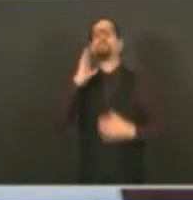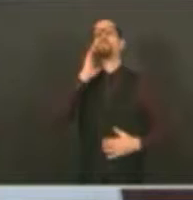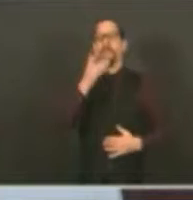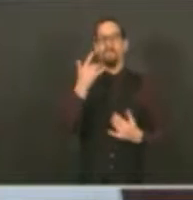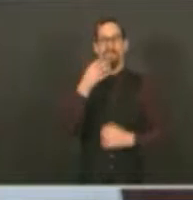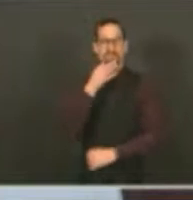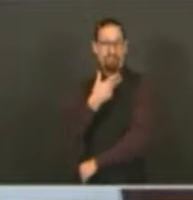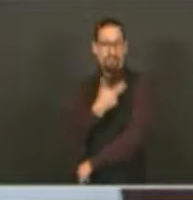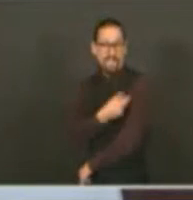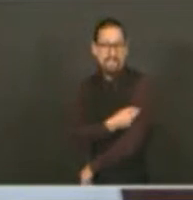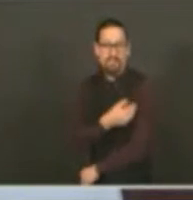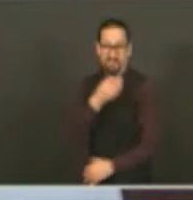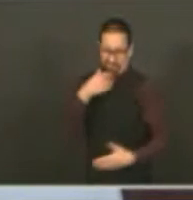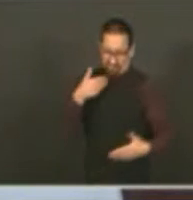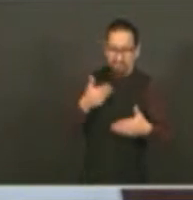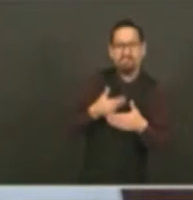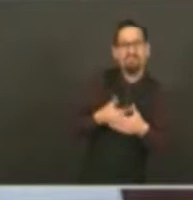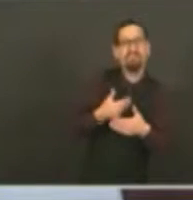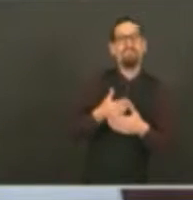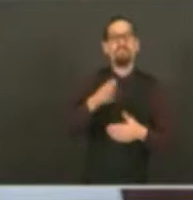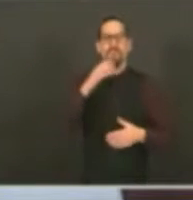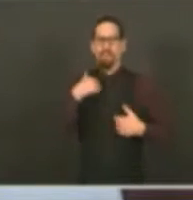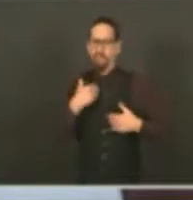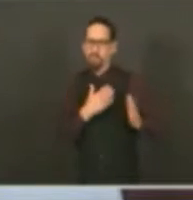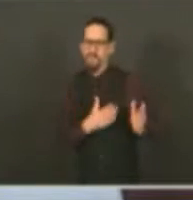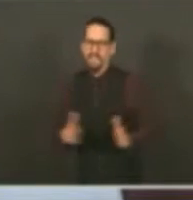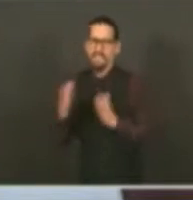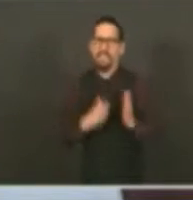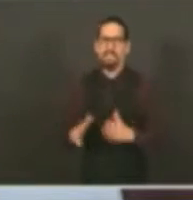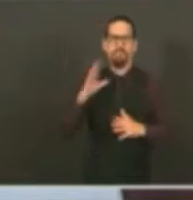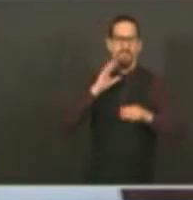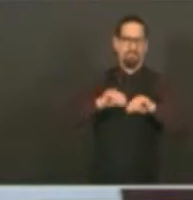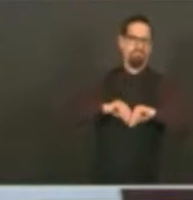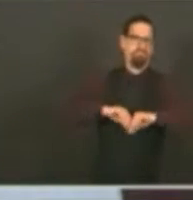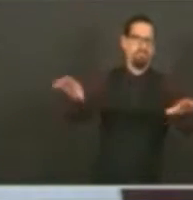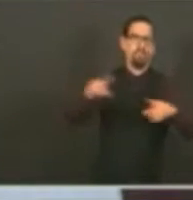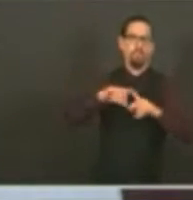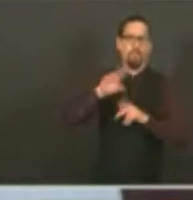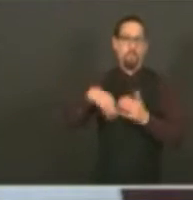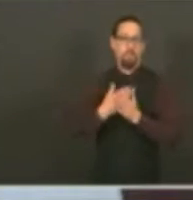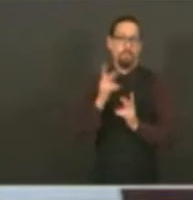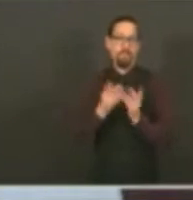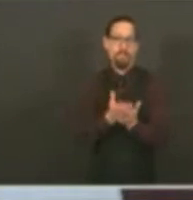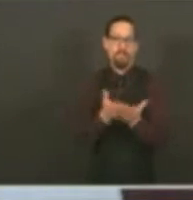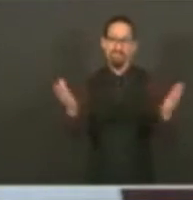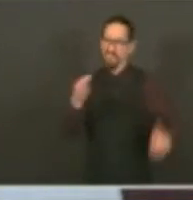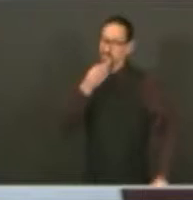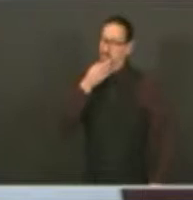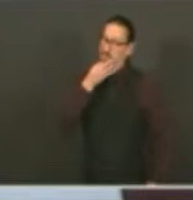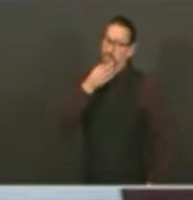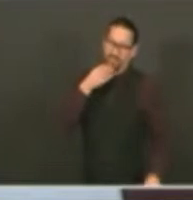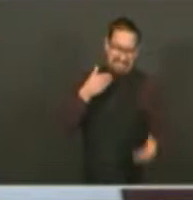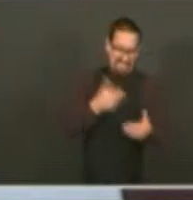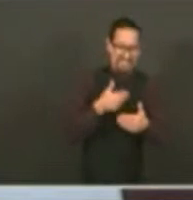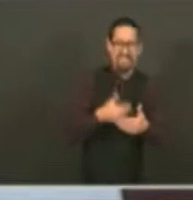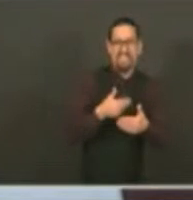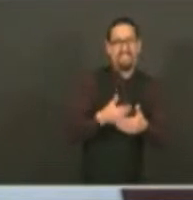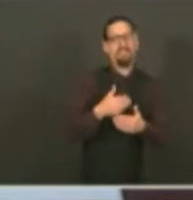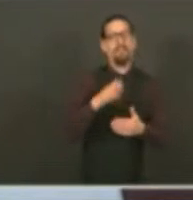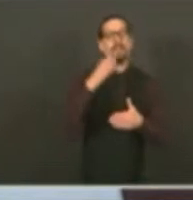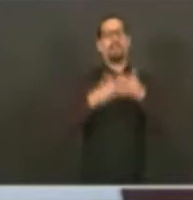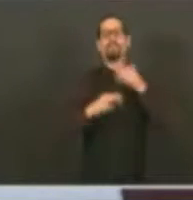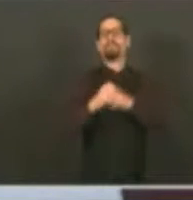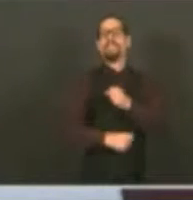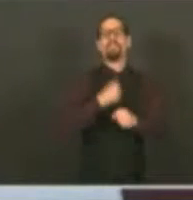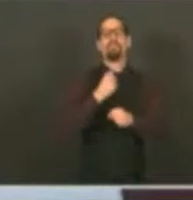and we have a really good plan to get it out to everyone. So as we end the year, and as our Jewish friends